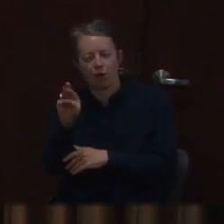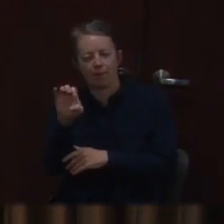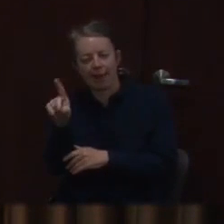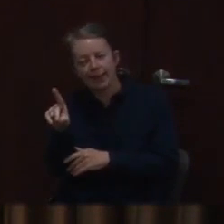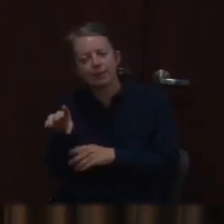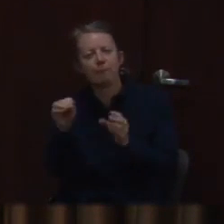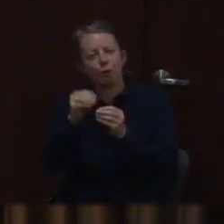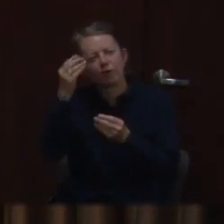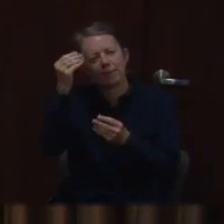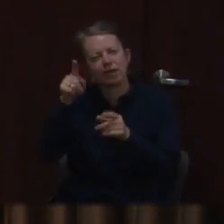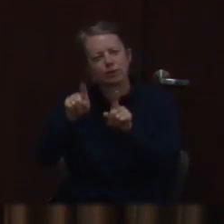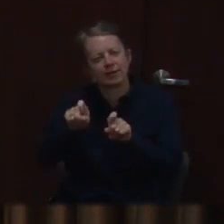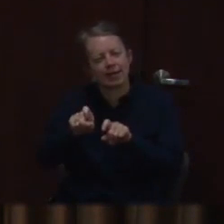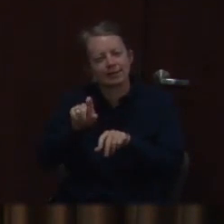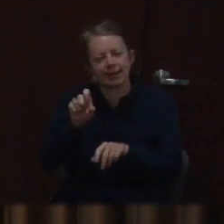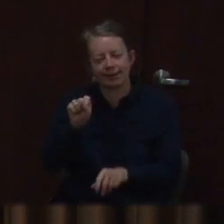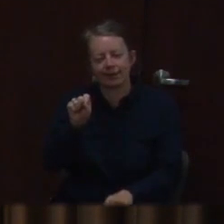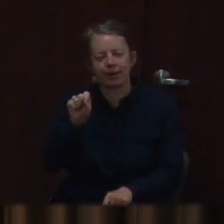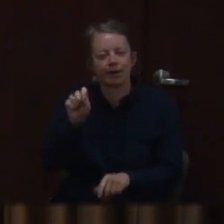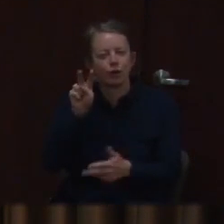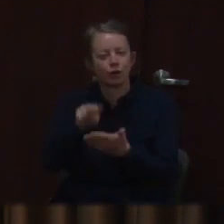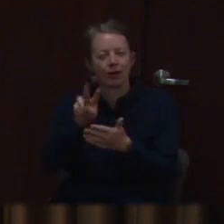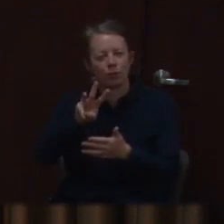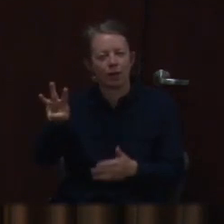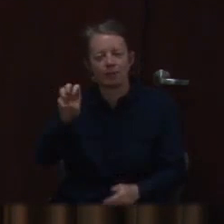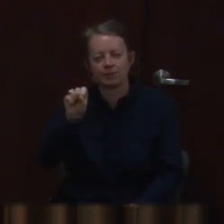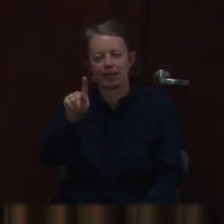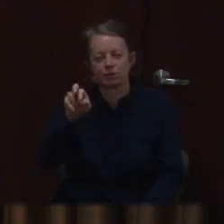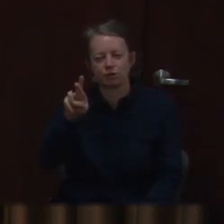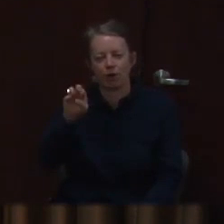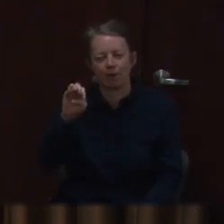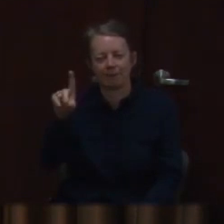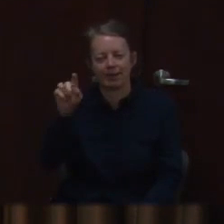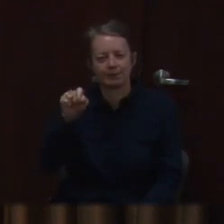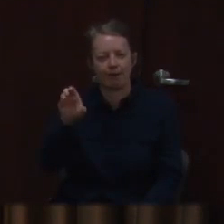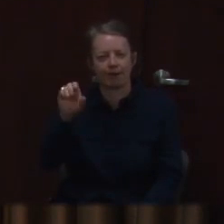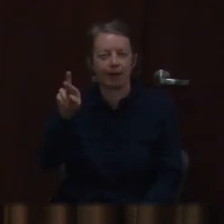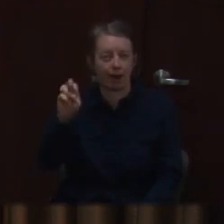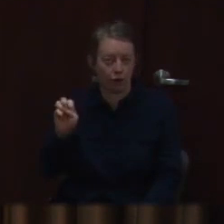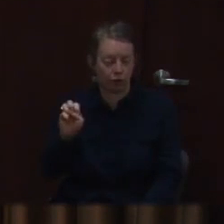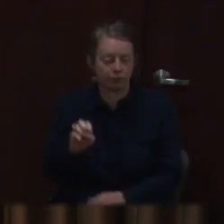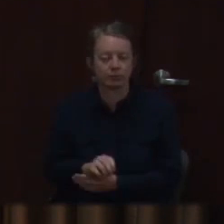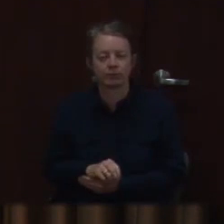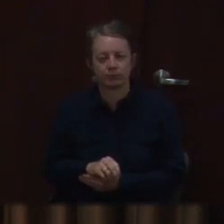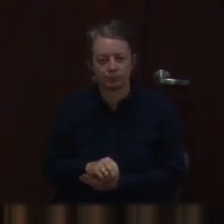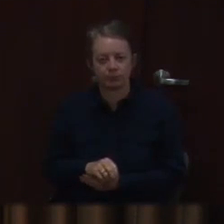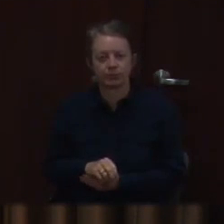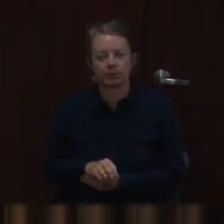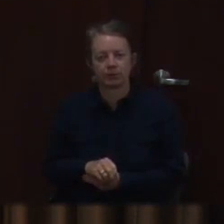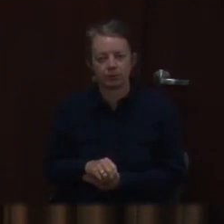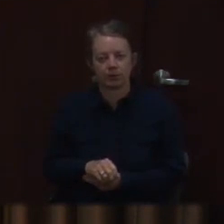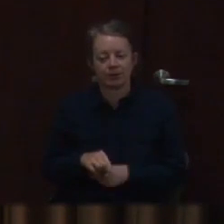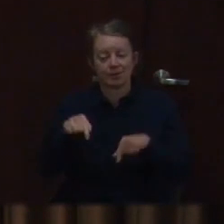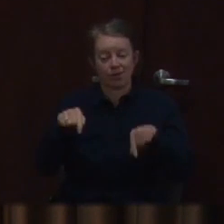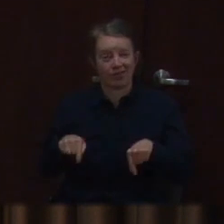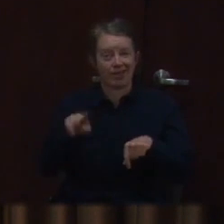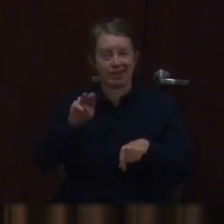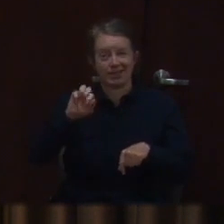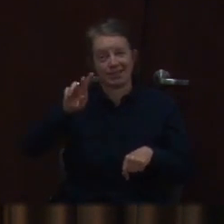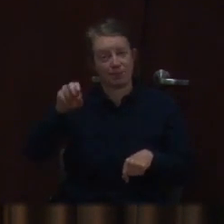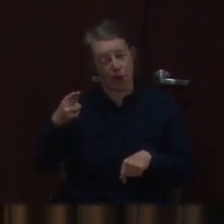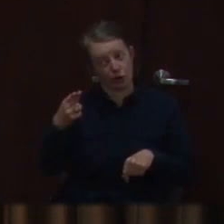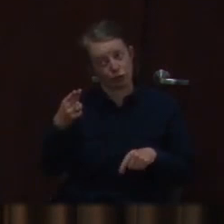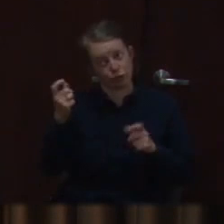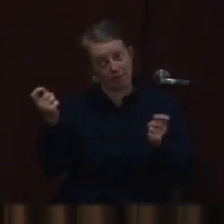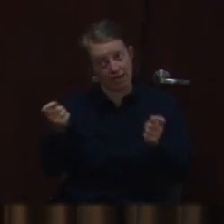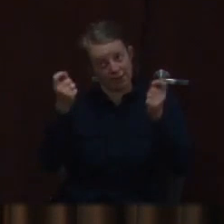can be found at starmed.care. And as we are in the month of the anniversary of many